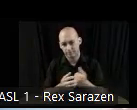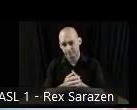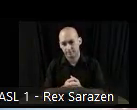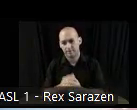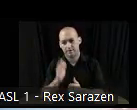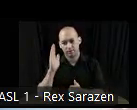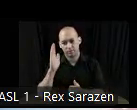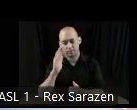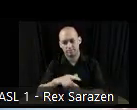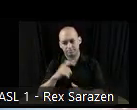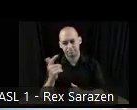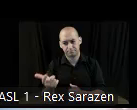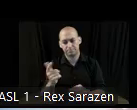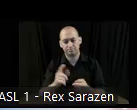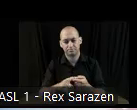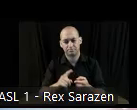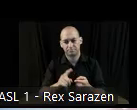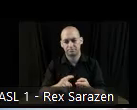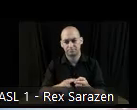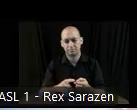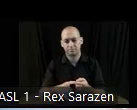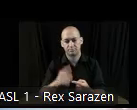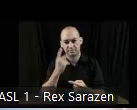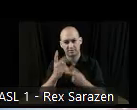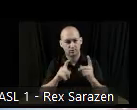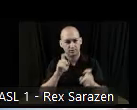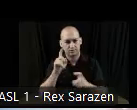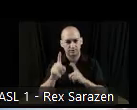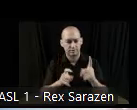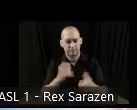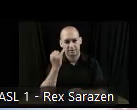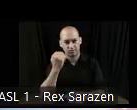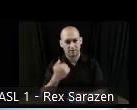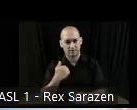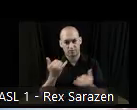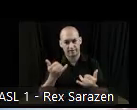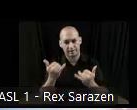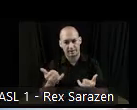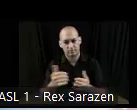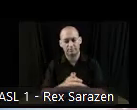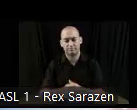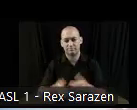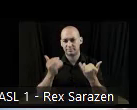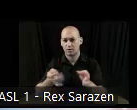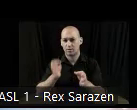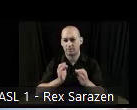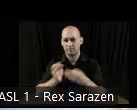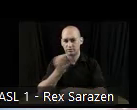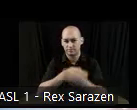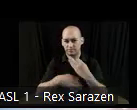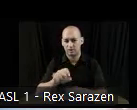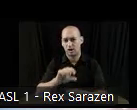go ahead and see if there are any questions that you have right now. I'd be happy